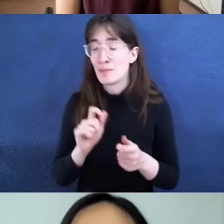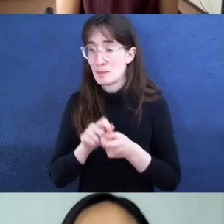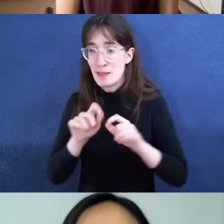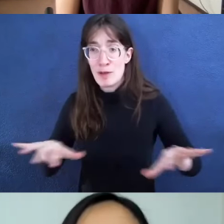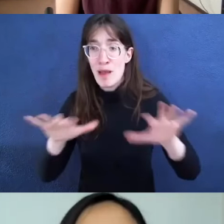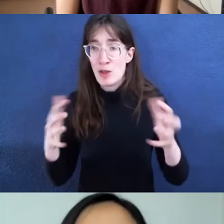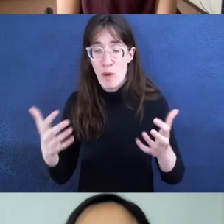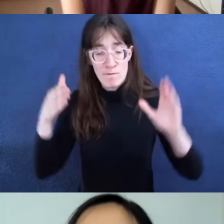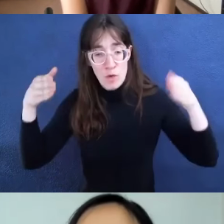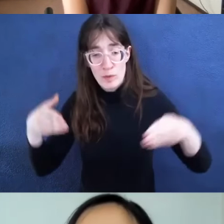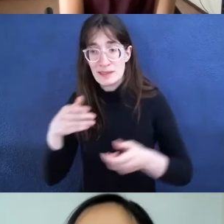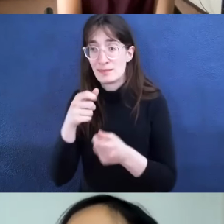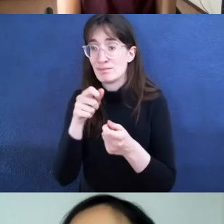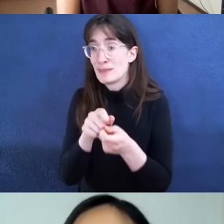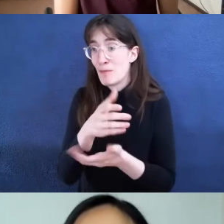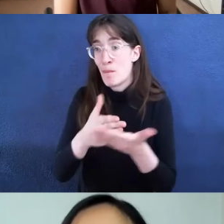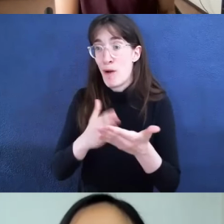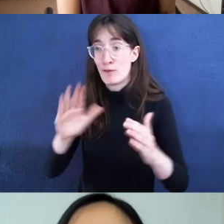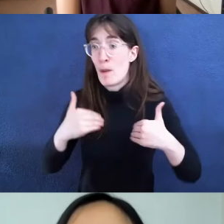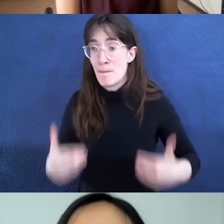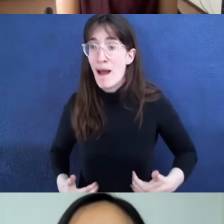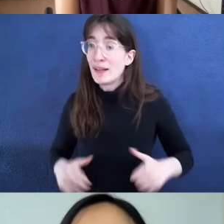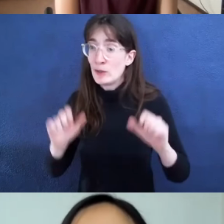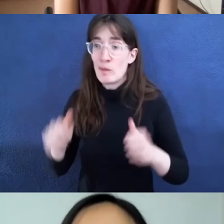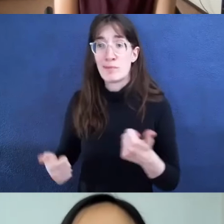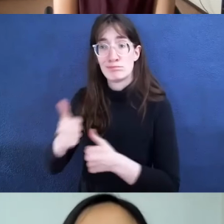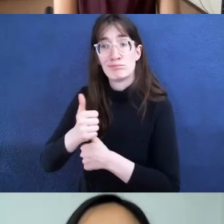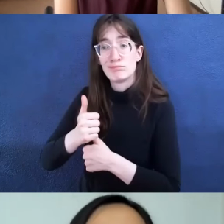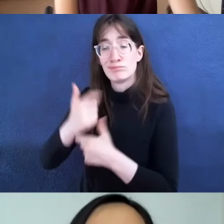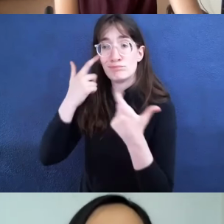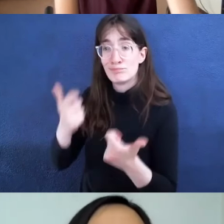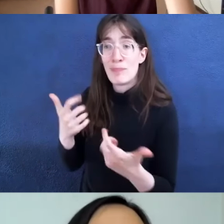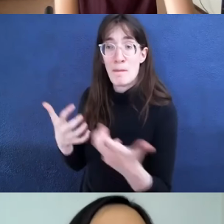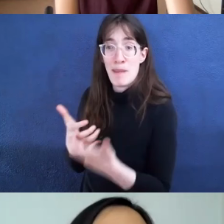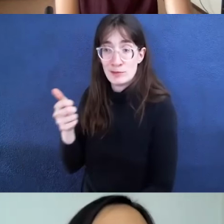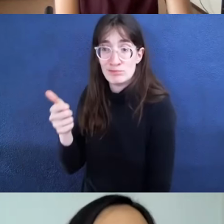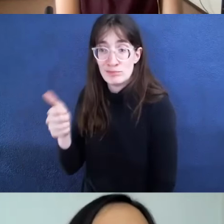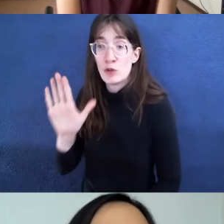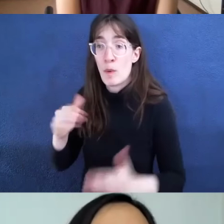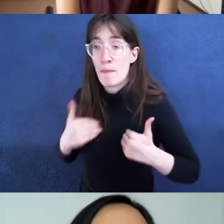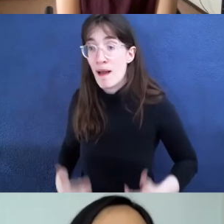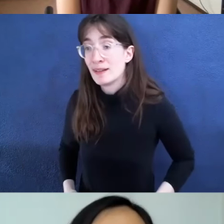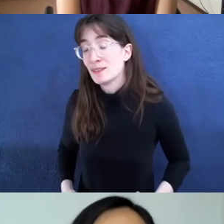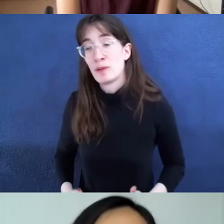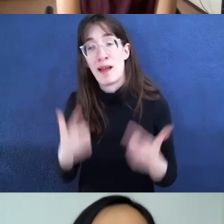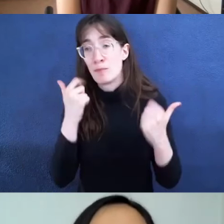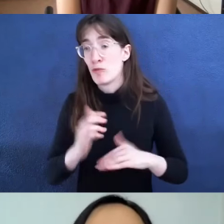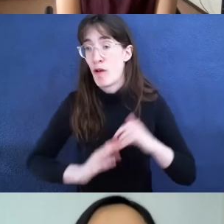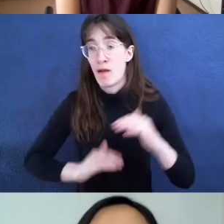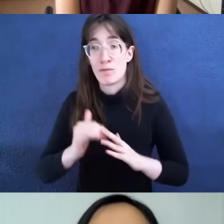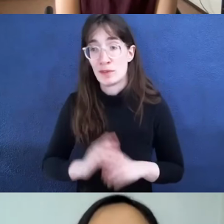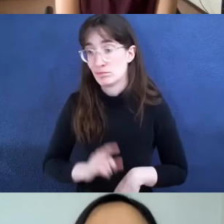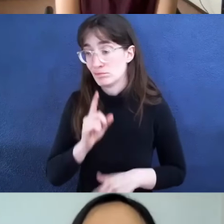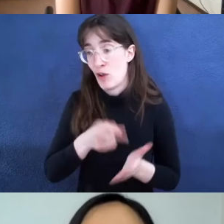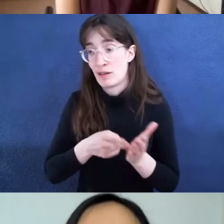certain area. So, but definitely it's up to your comfort level. It can be something very simple and just